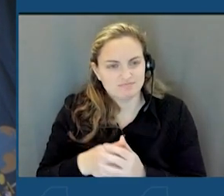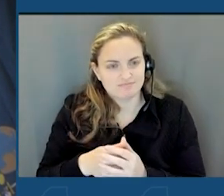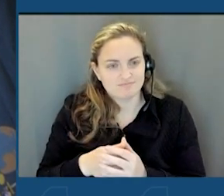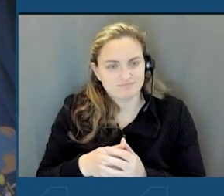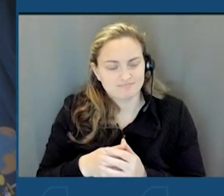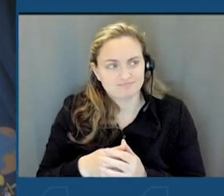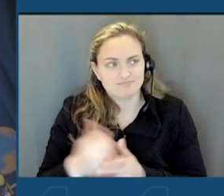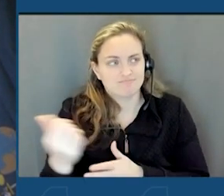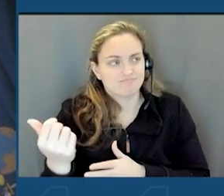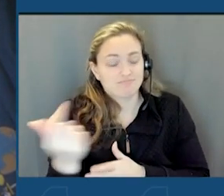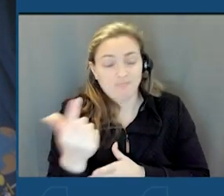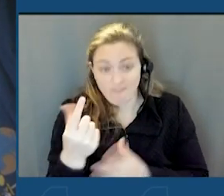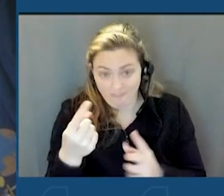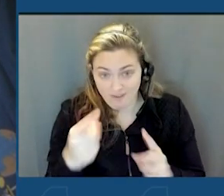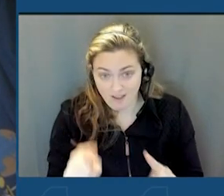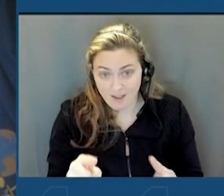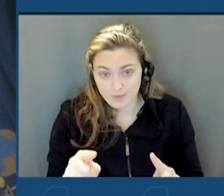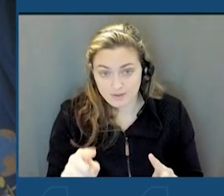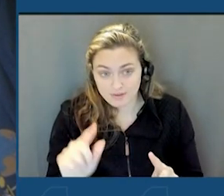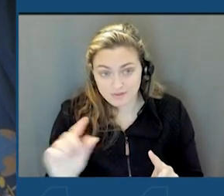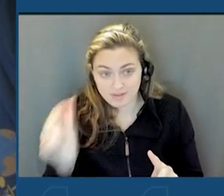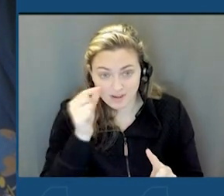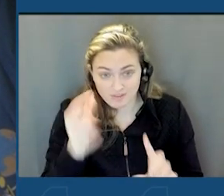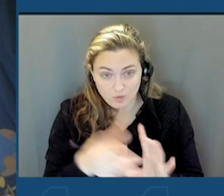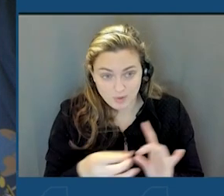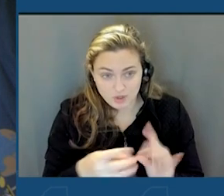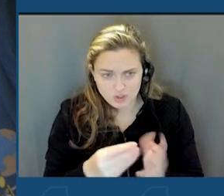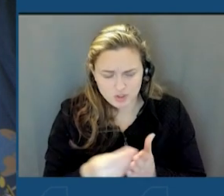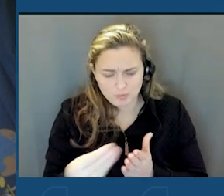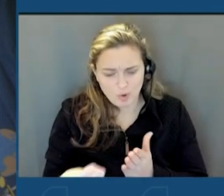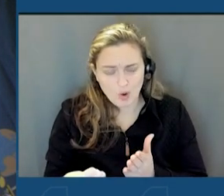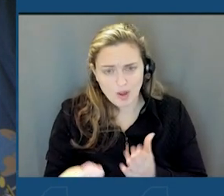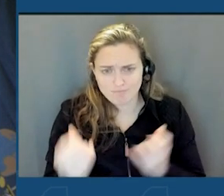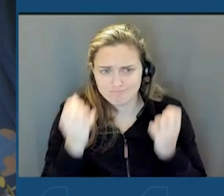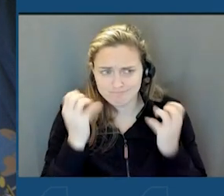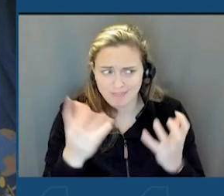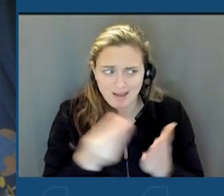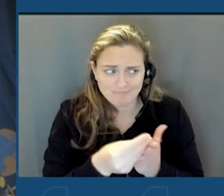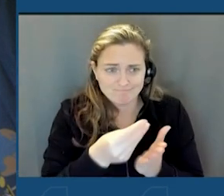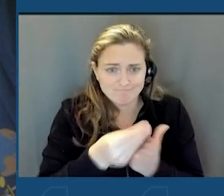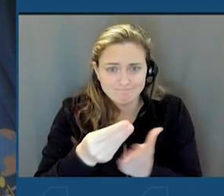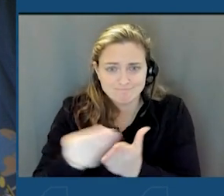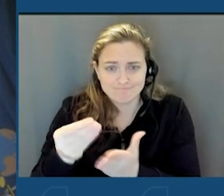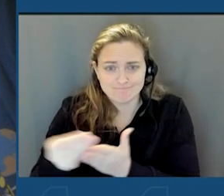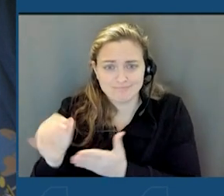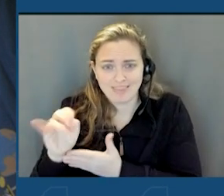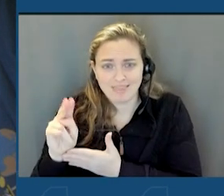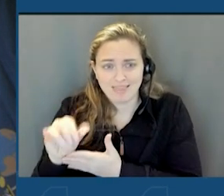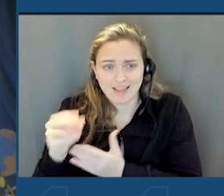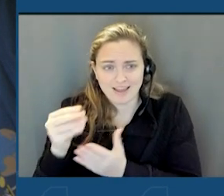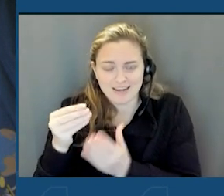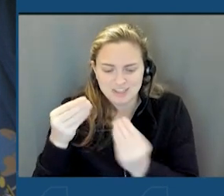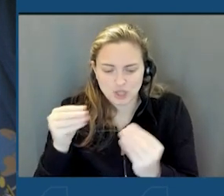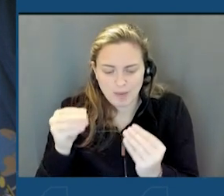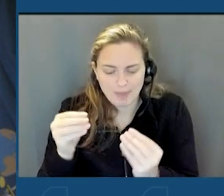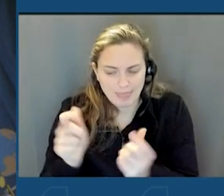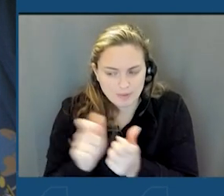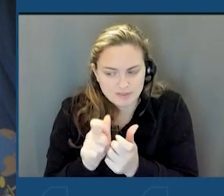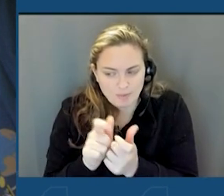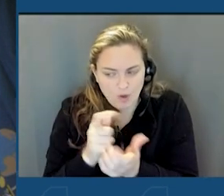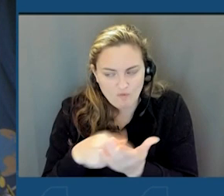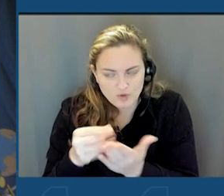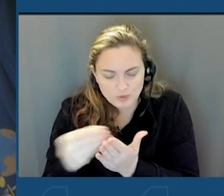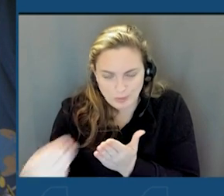all of that happened that the governor described. She bought a ton of stuff in the colony shop. That was just a little tiny bit of what she